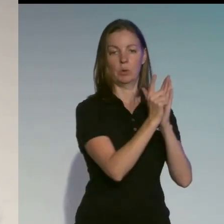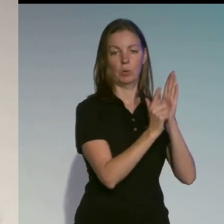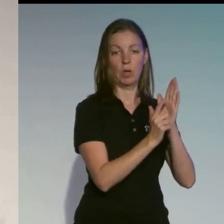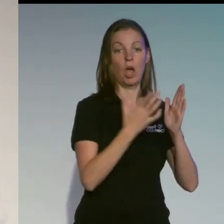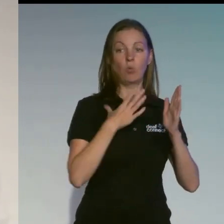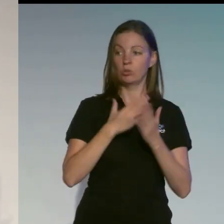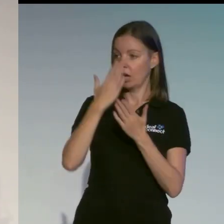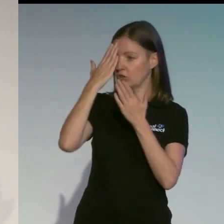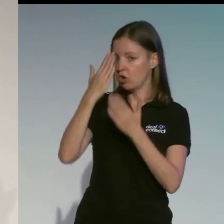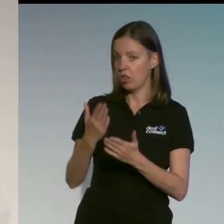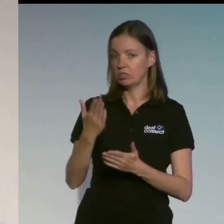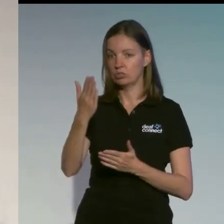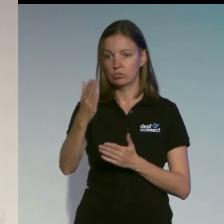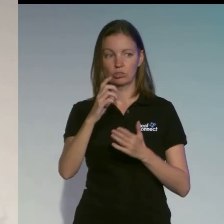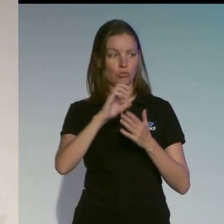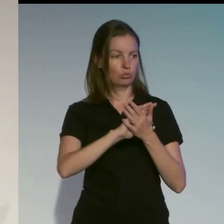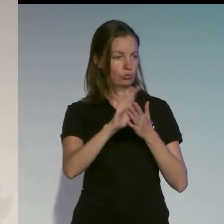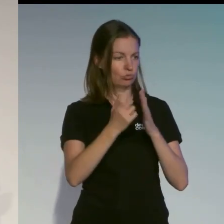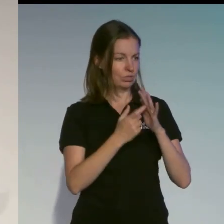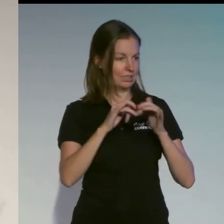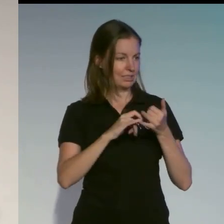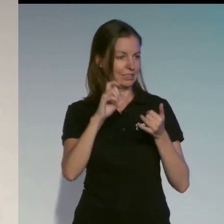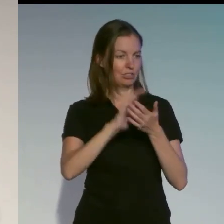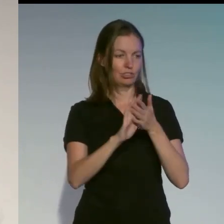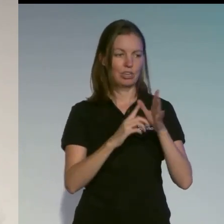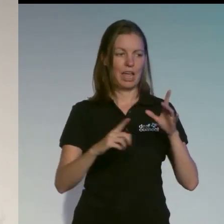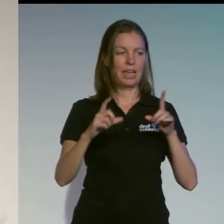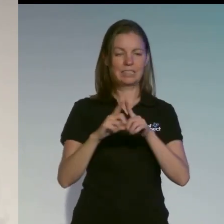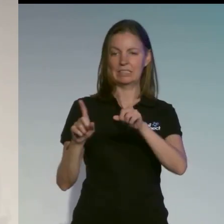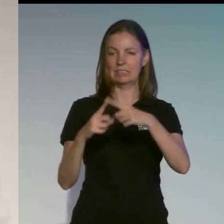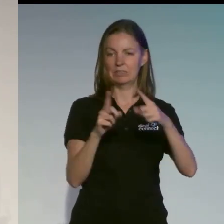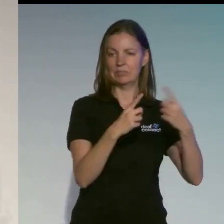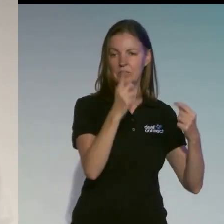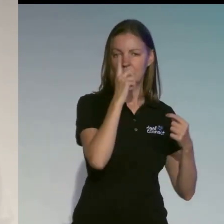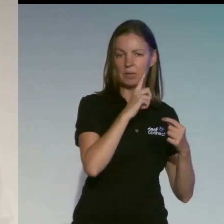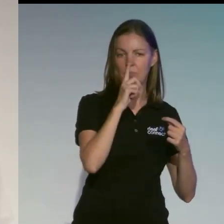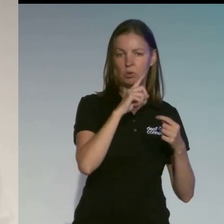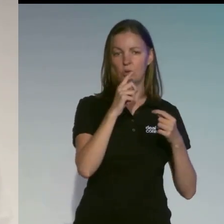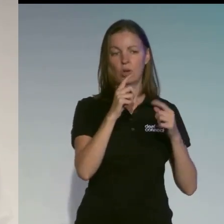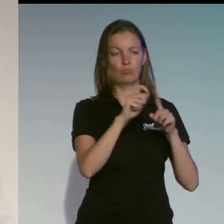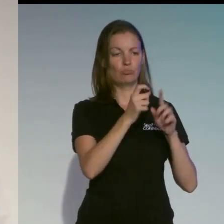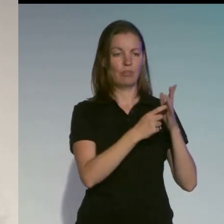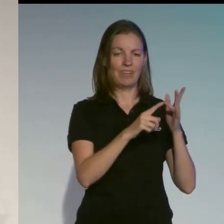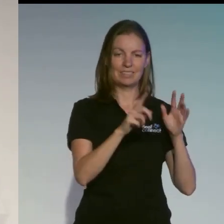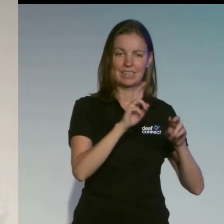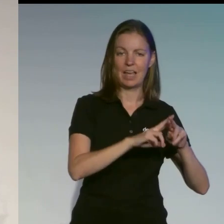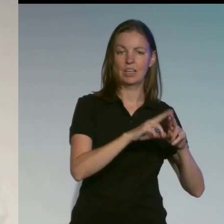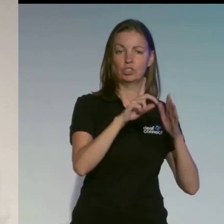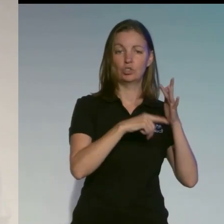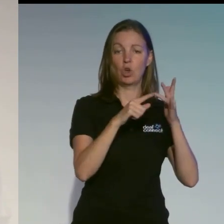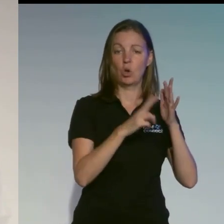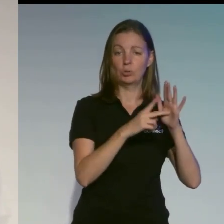because he's laid on his back with COVID, Commissioner Ro Allen, Dr. Tim Jones, who's here, Professor Tiffany Jones, Dr. Maria